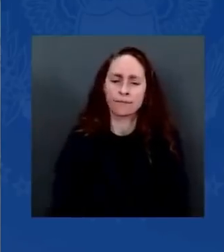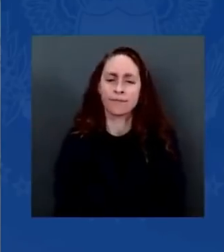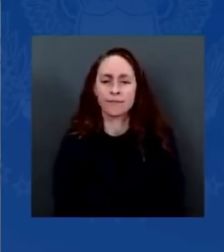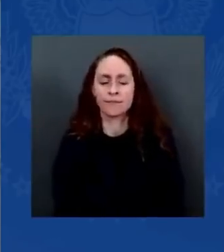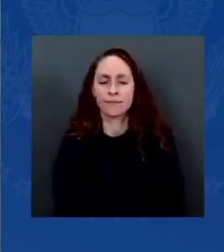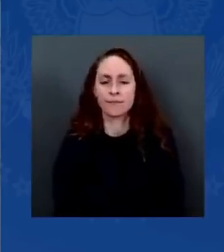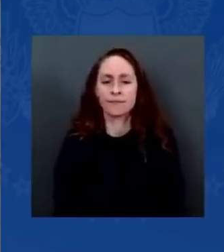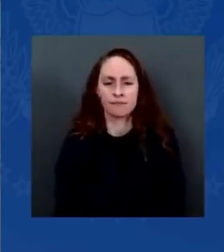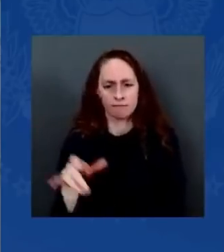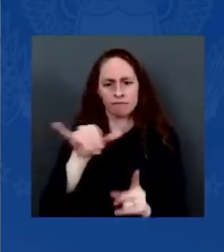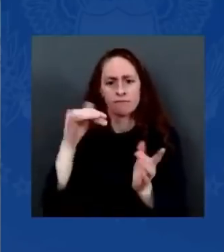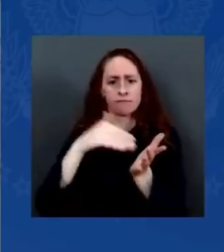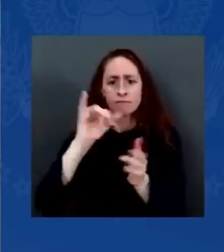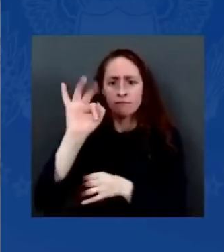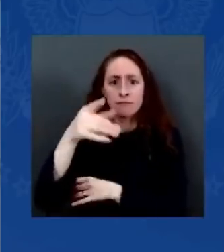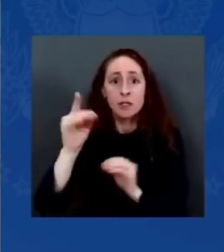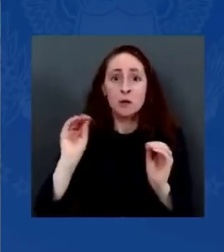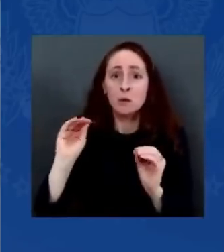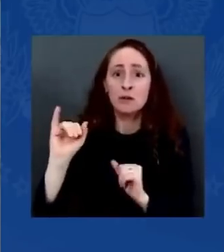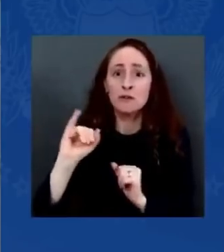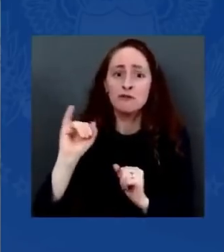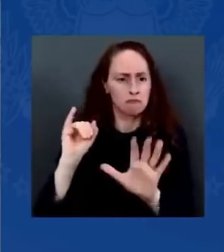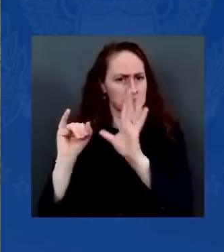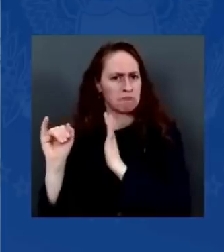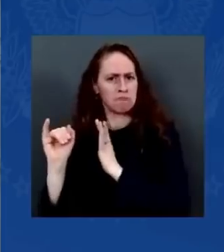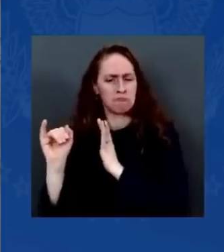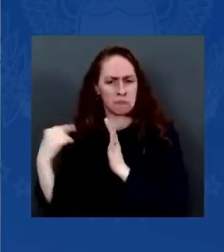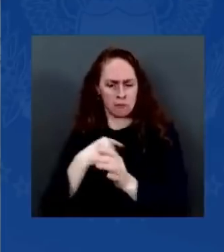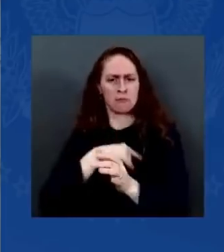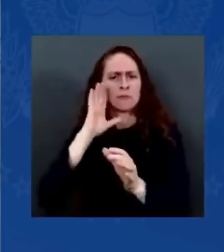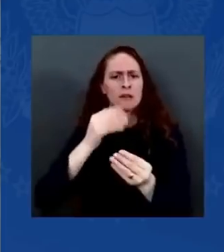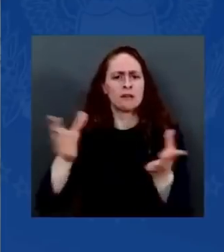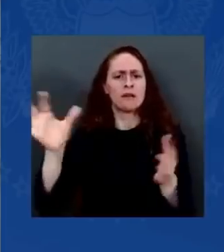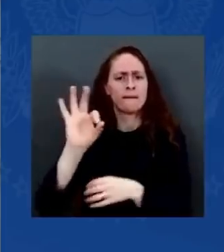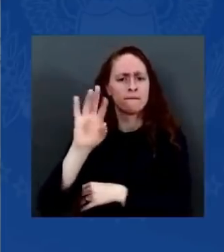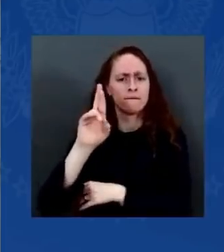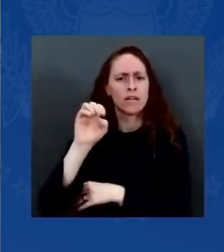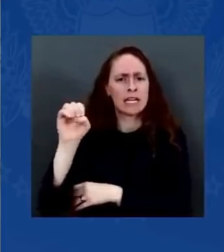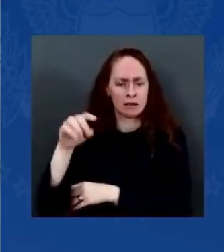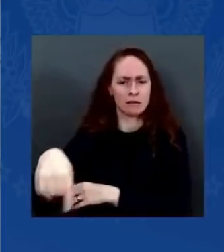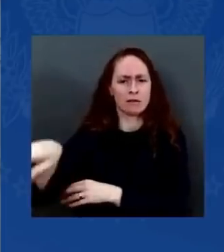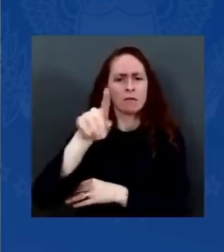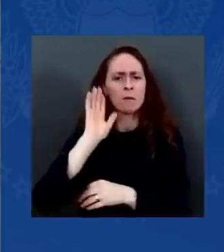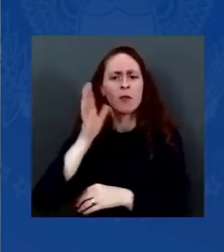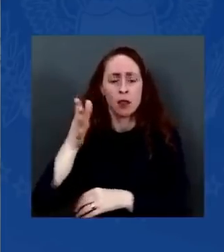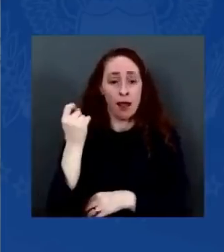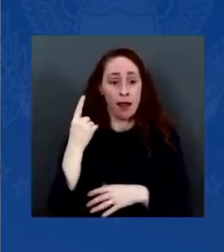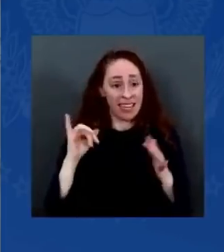say, as well. But it's not enough. We have to do more. We have to do better. And we